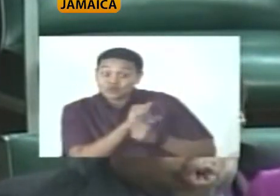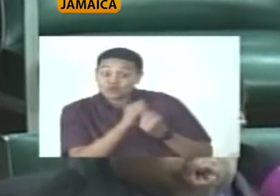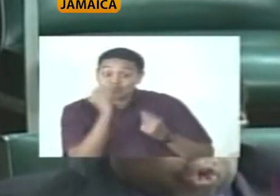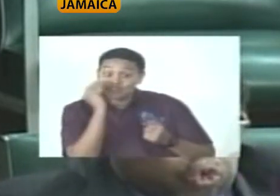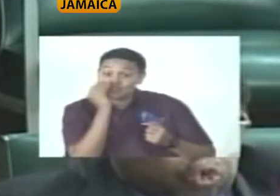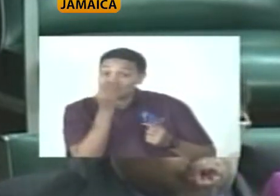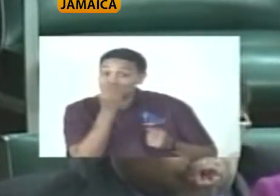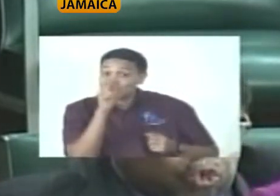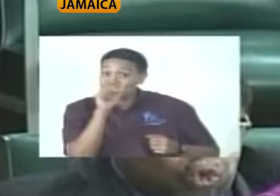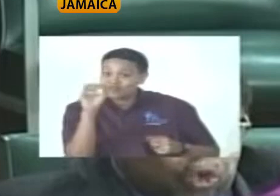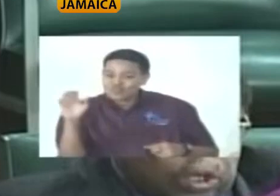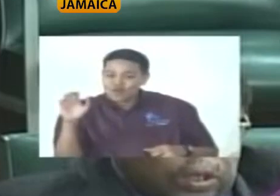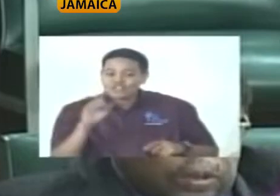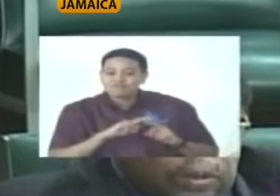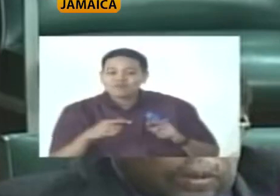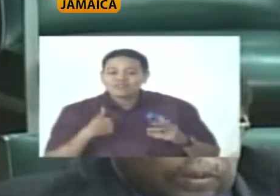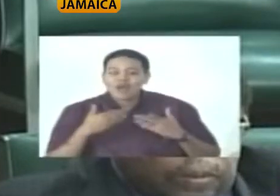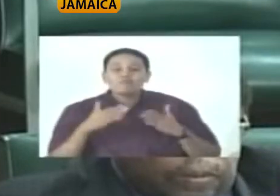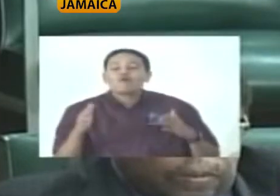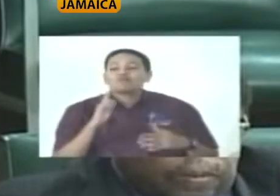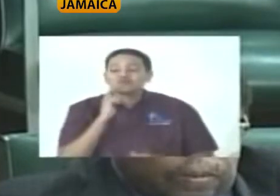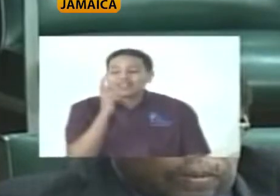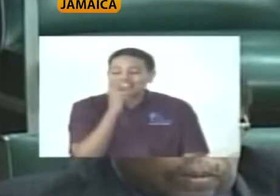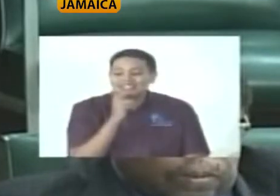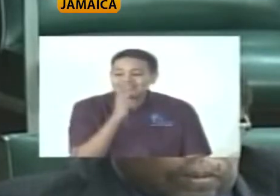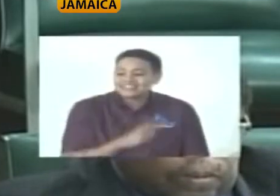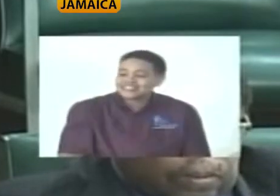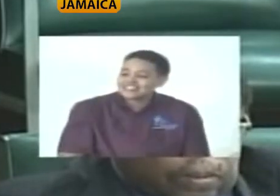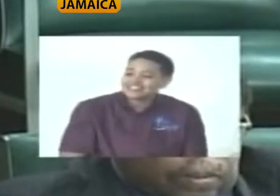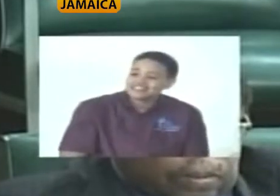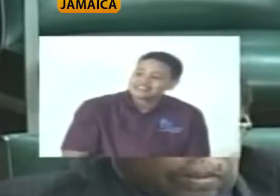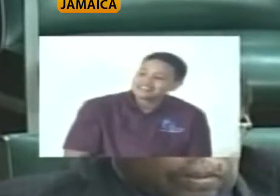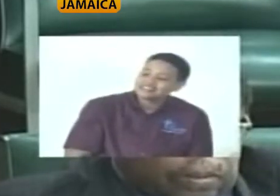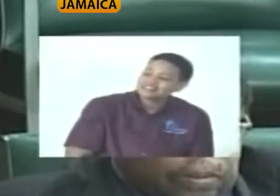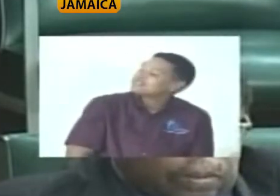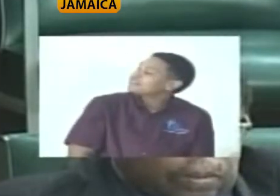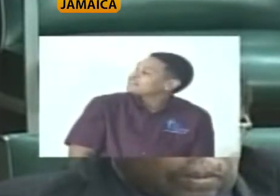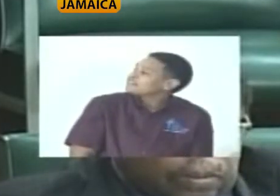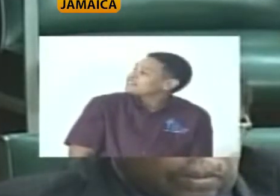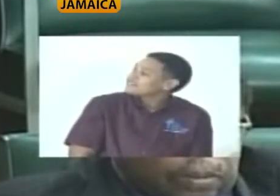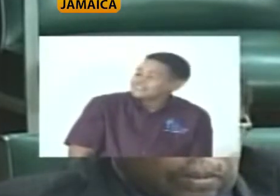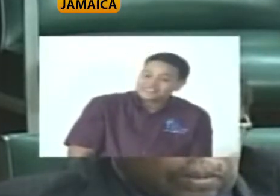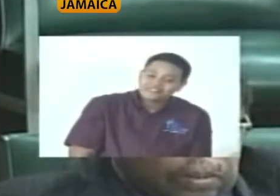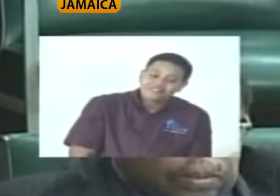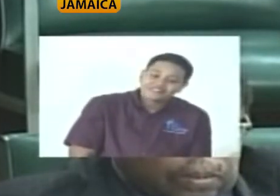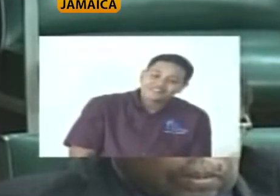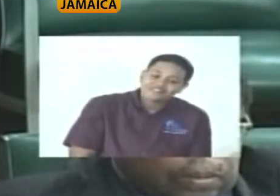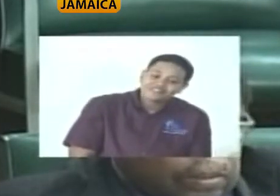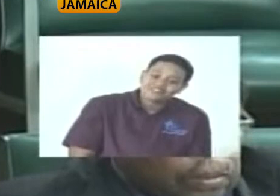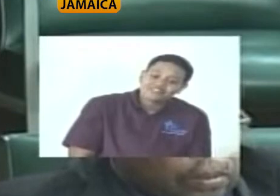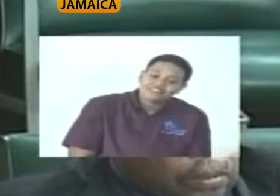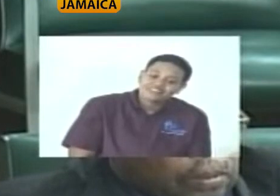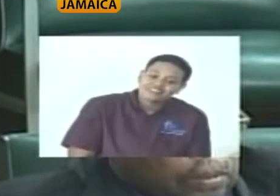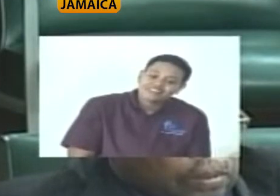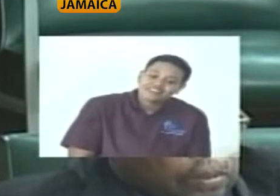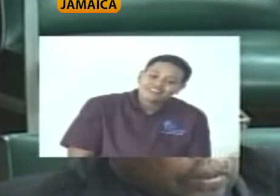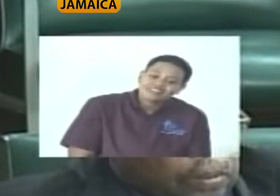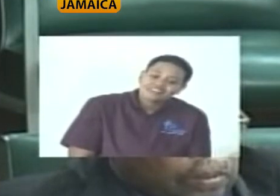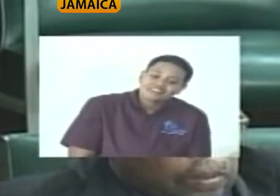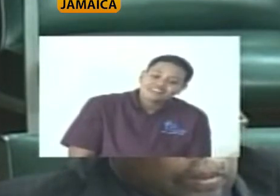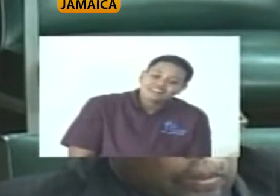to listening. So, Mr. President, there were... One of the things that